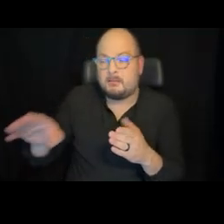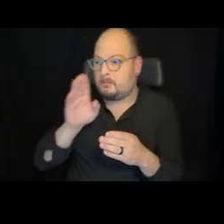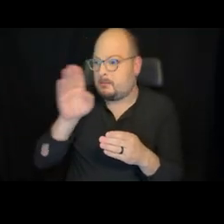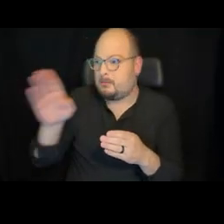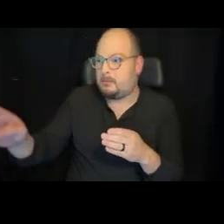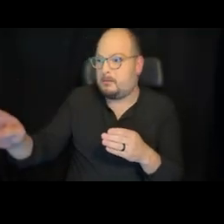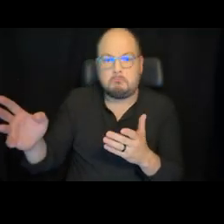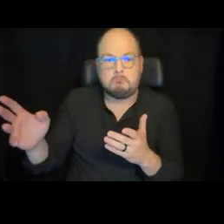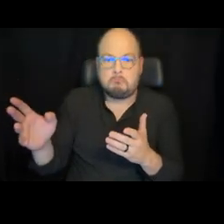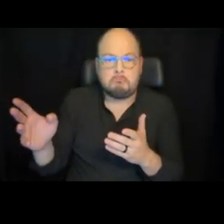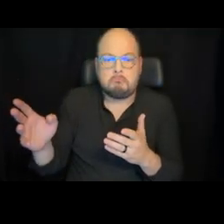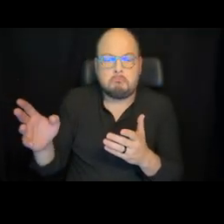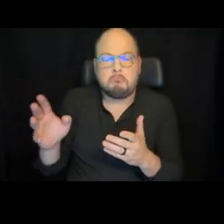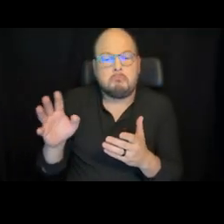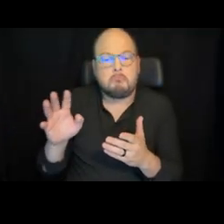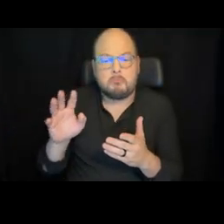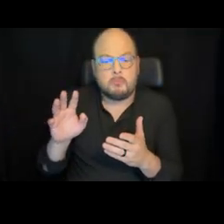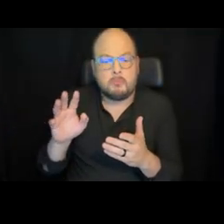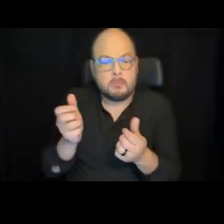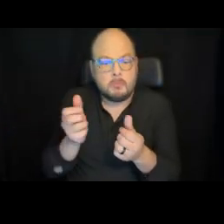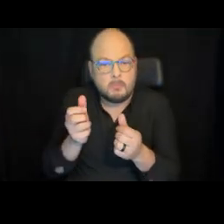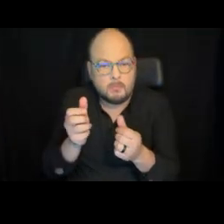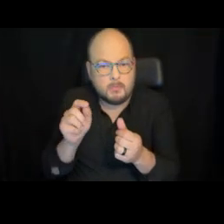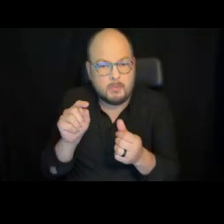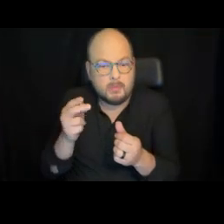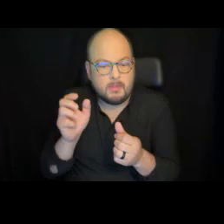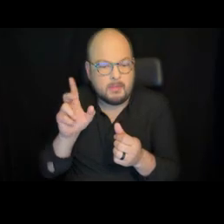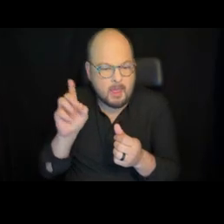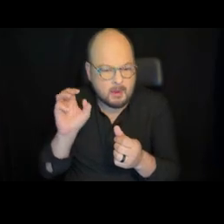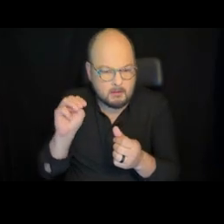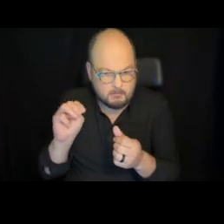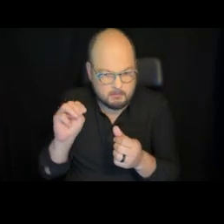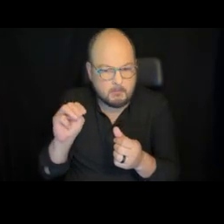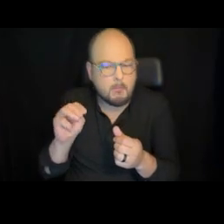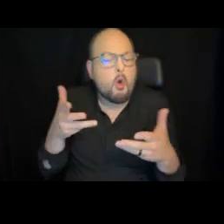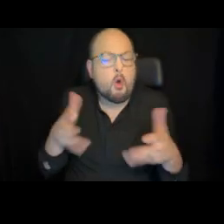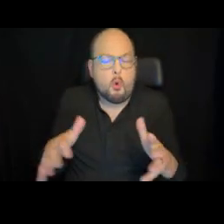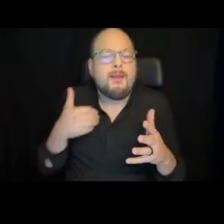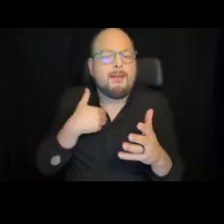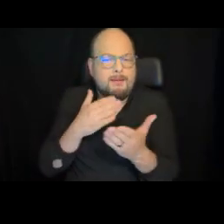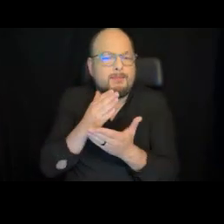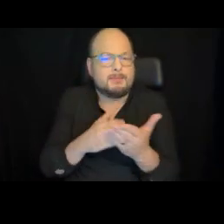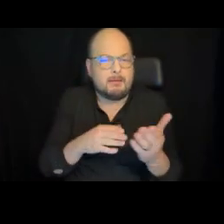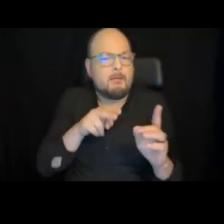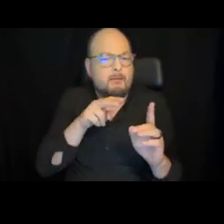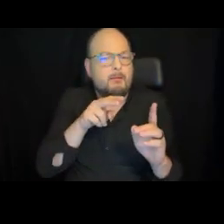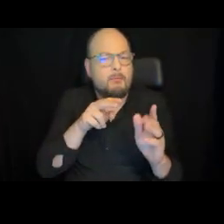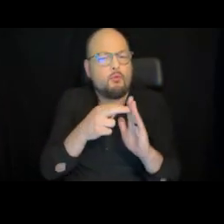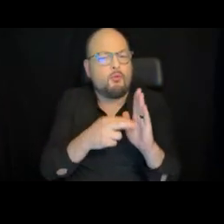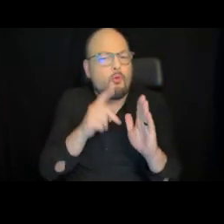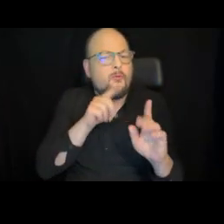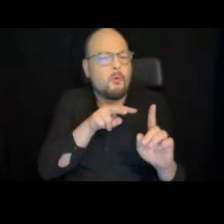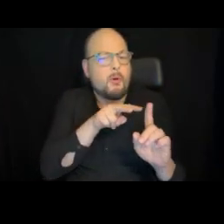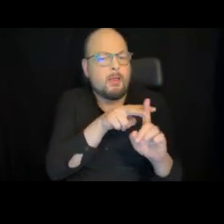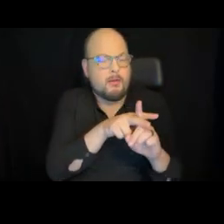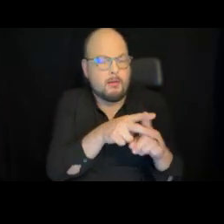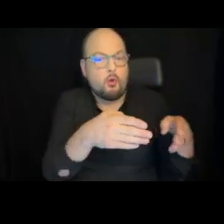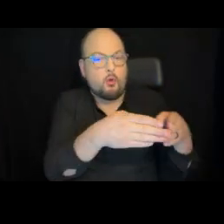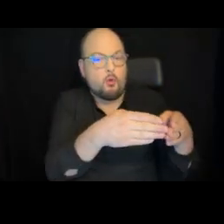has language regarding locating outlets and switches 36 inches from the corner. Does